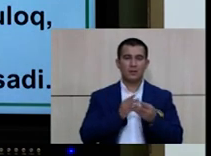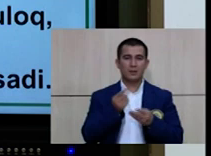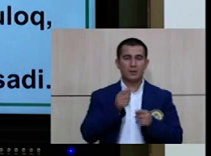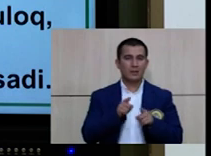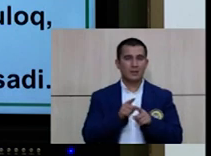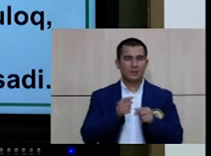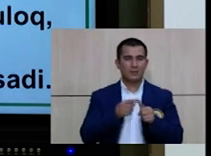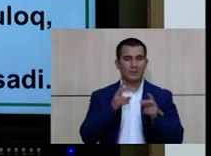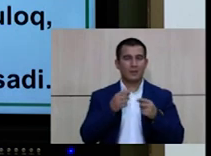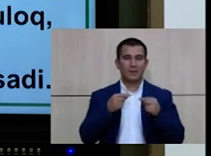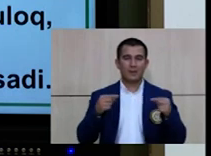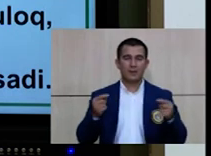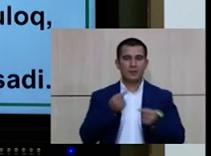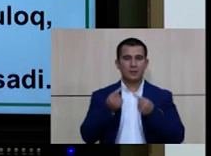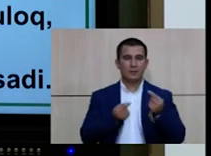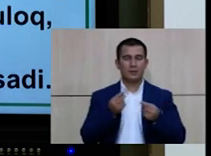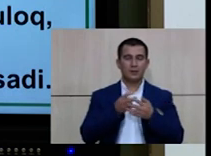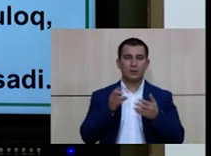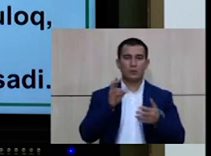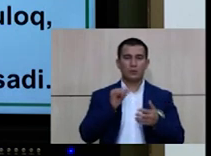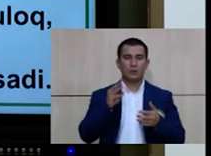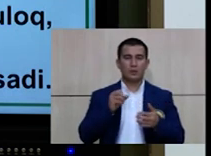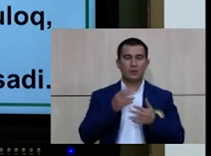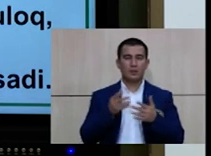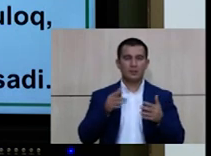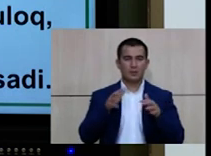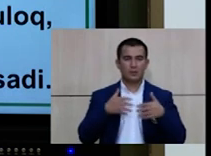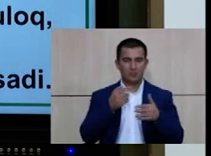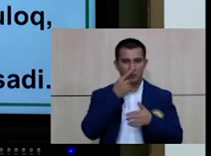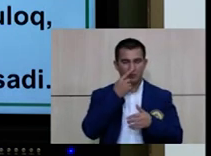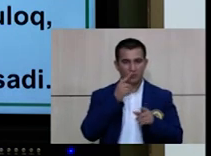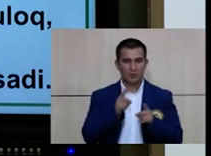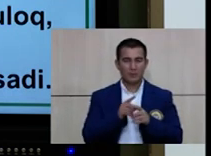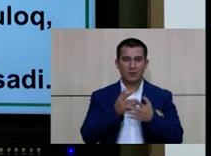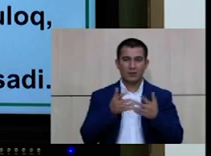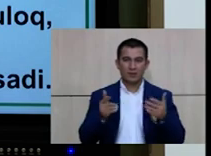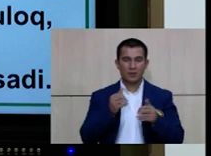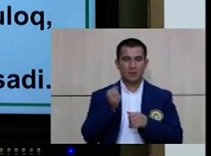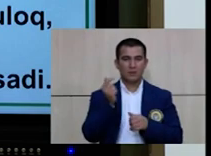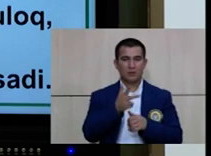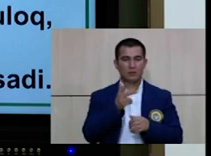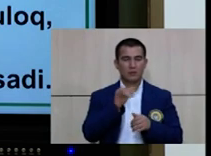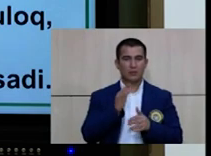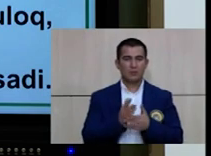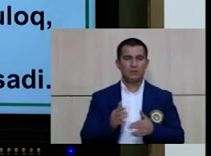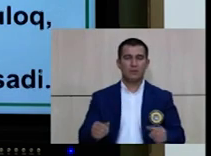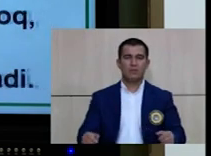bo'lib, butasimon o'simliklardan esa itburun, bodom, zirk o'sadi.